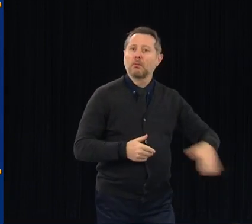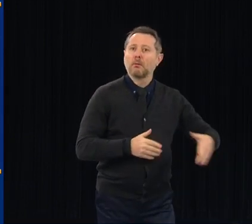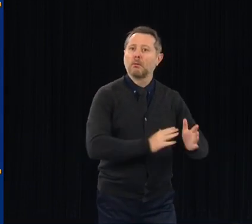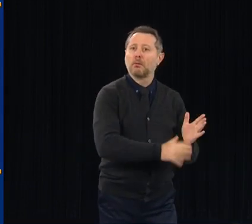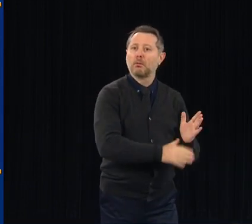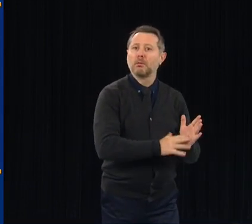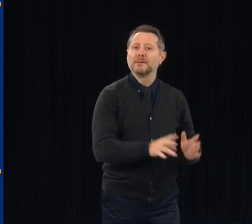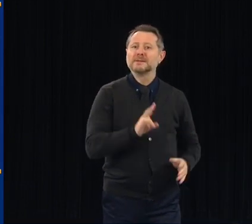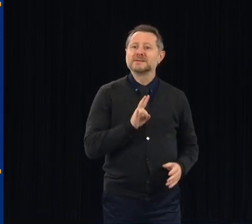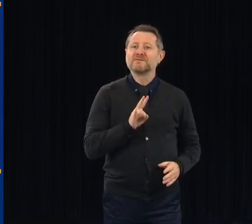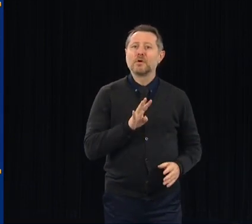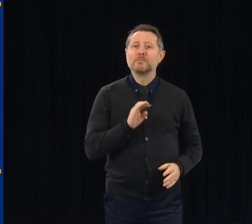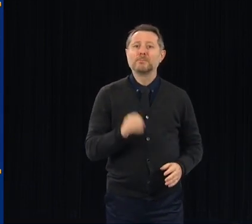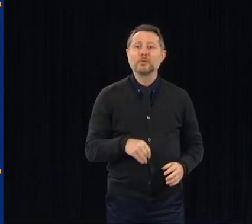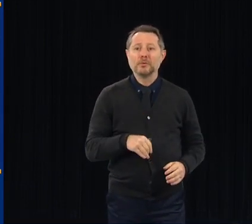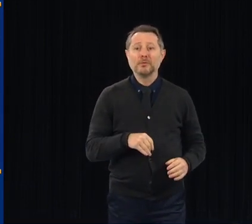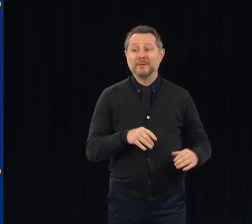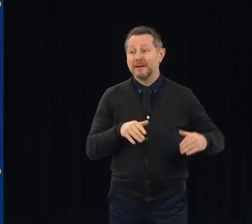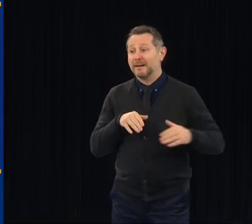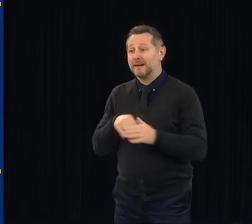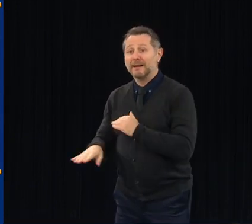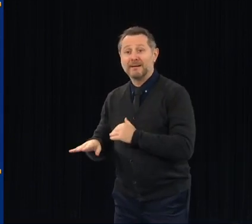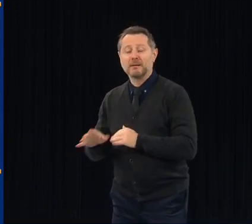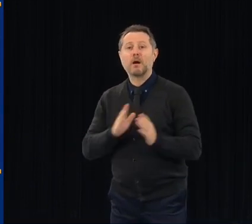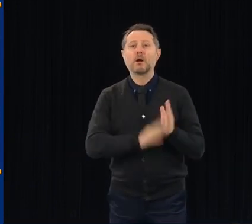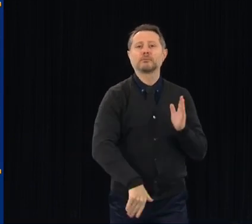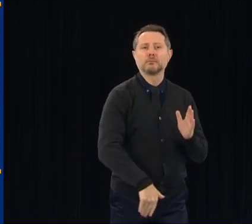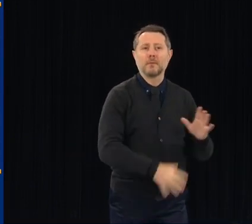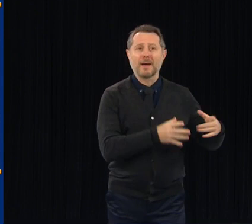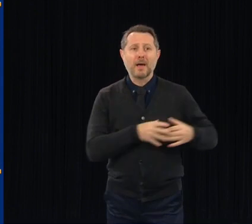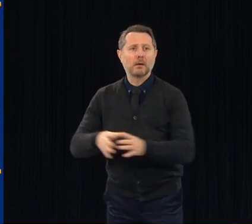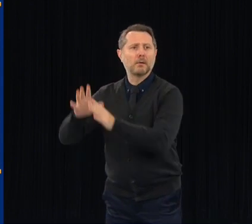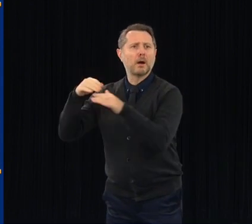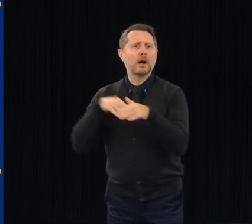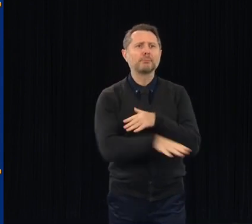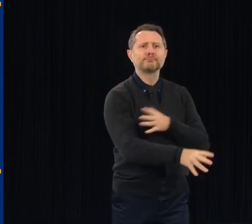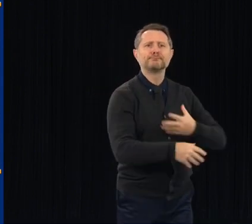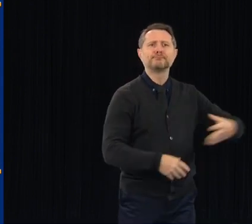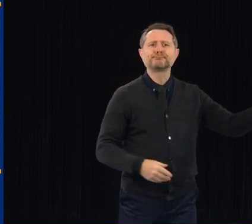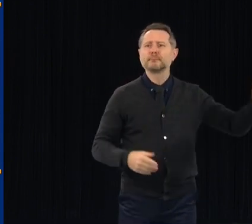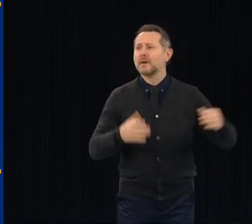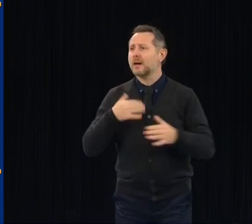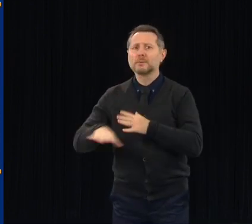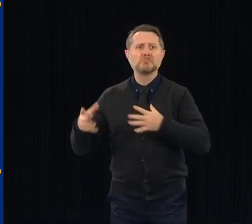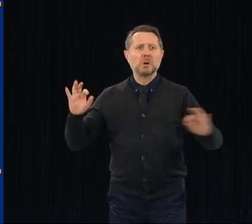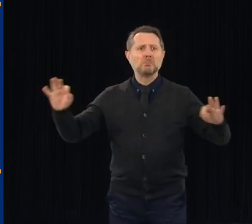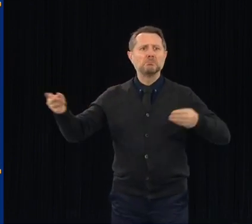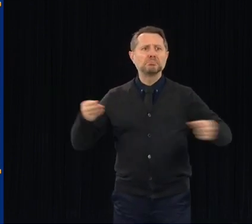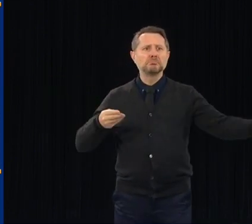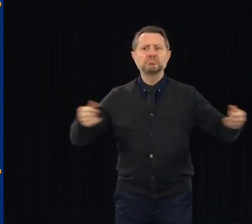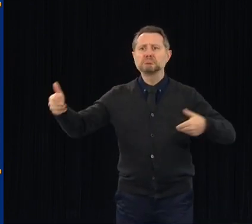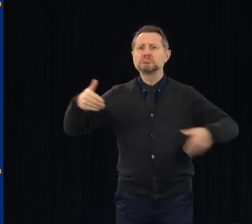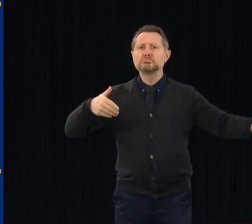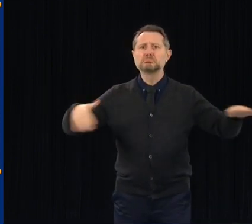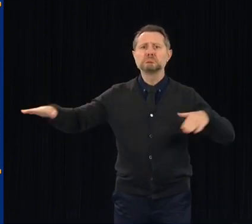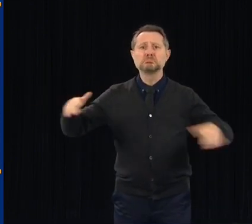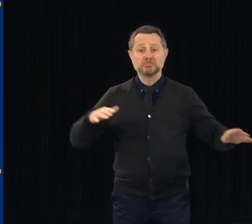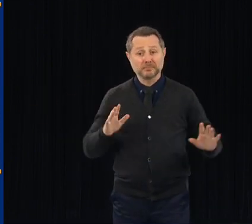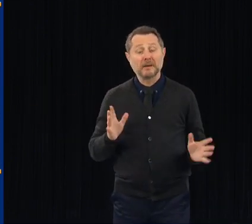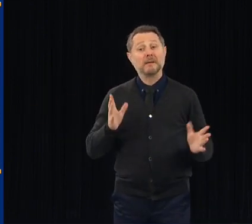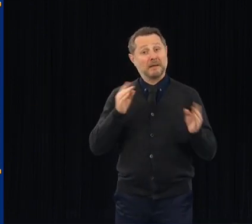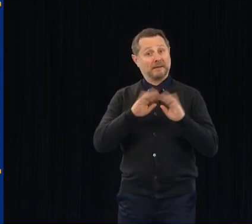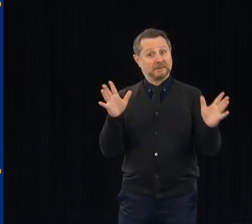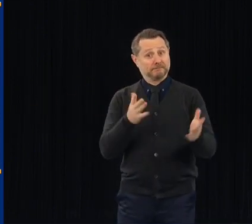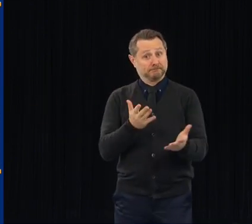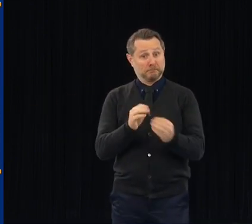gone into the hospital system are coming out of the hospital system. It also helps with the capacity of the hospital system because obviously the more people